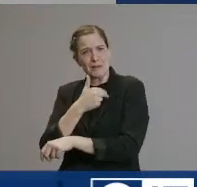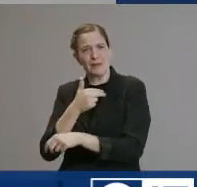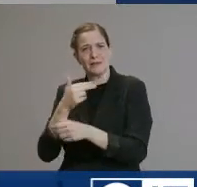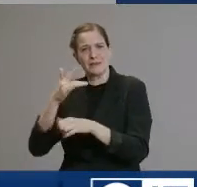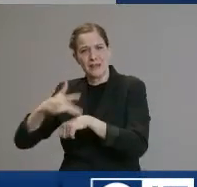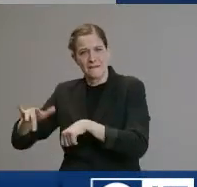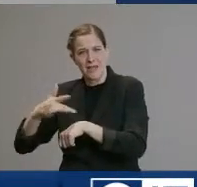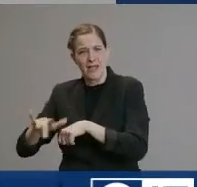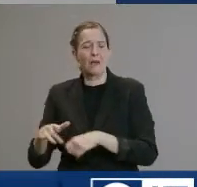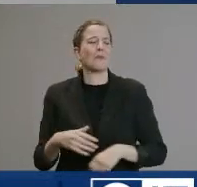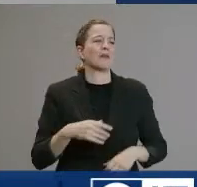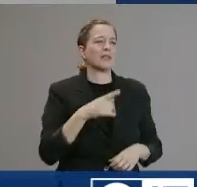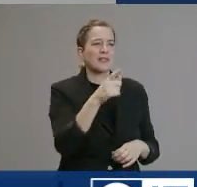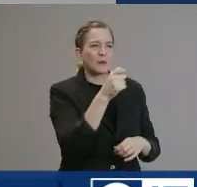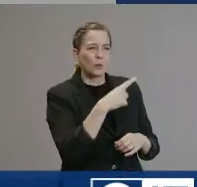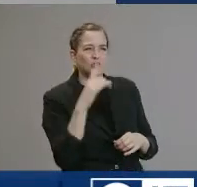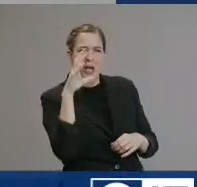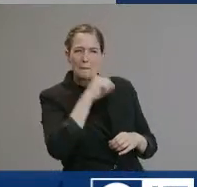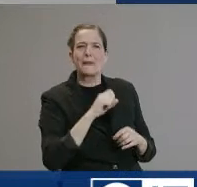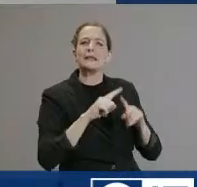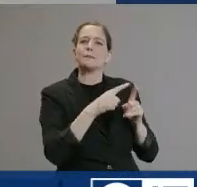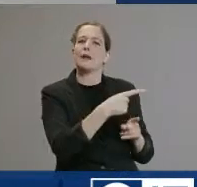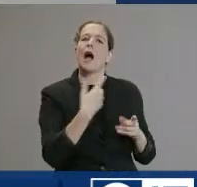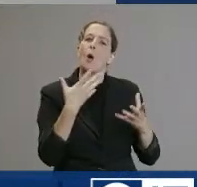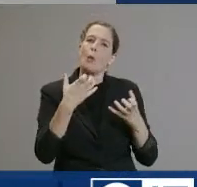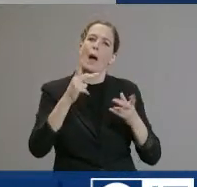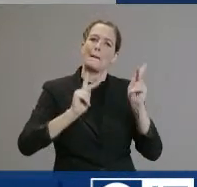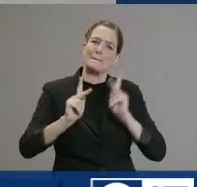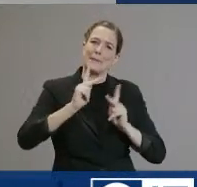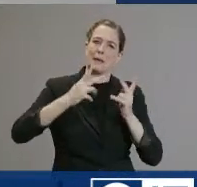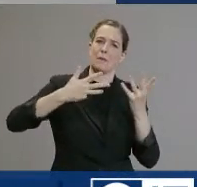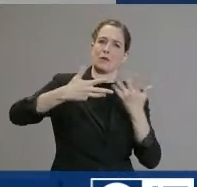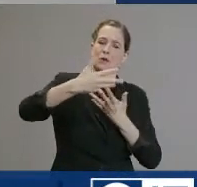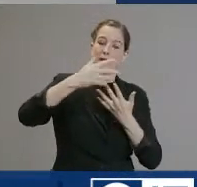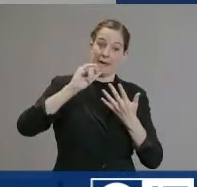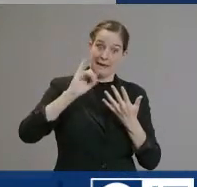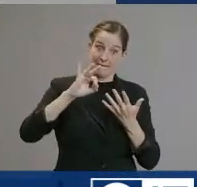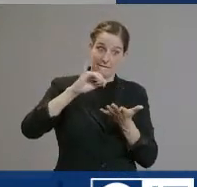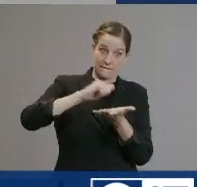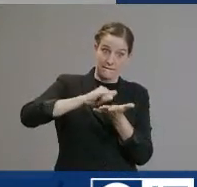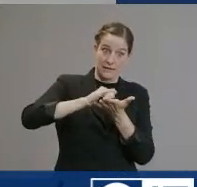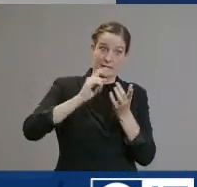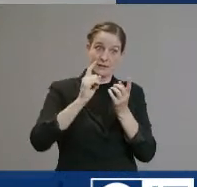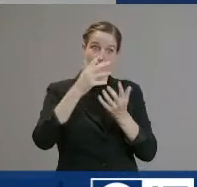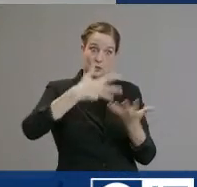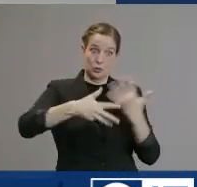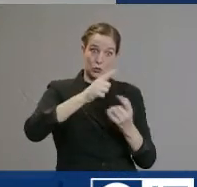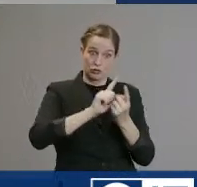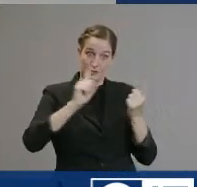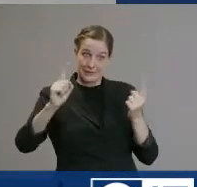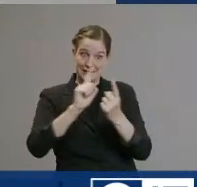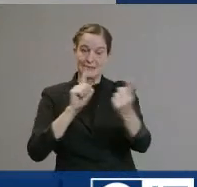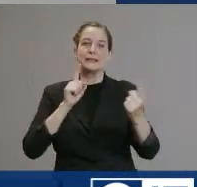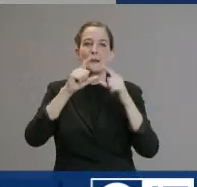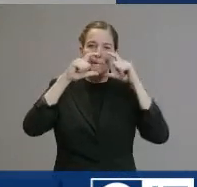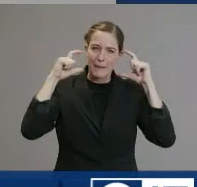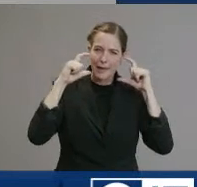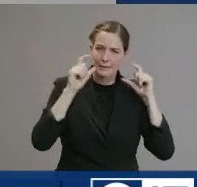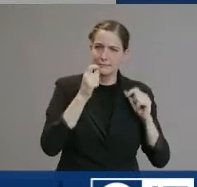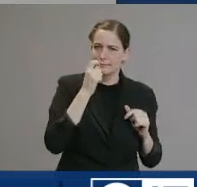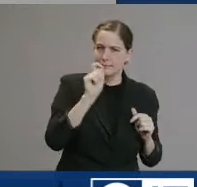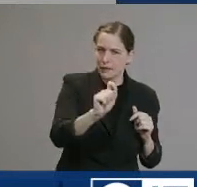Just quickly, I want to make sure, because Hank started asking a question, or there were questions about